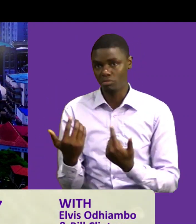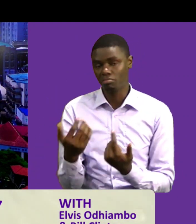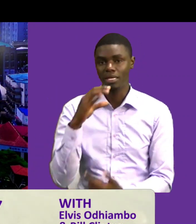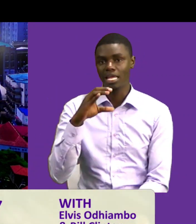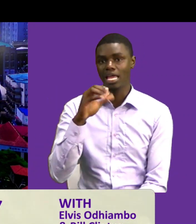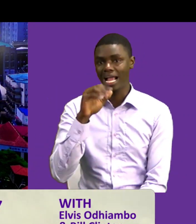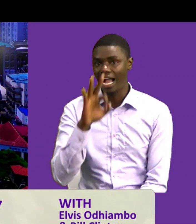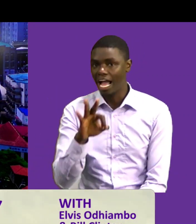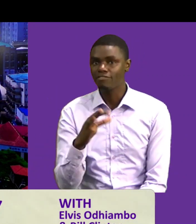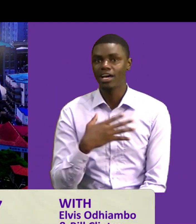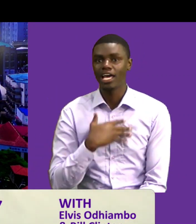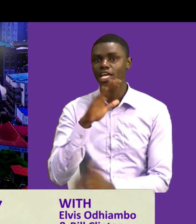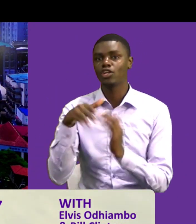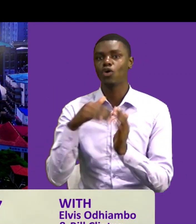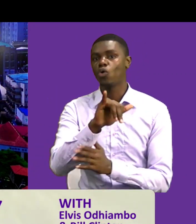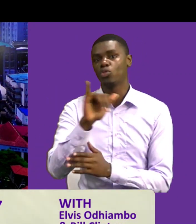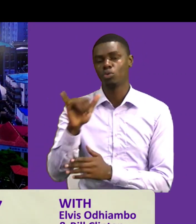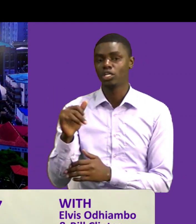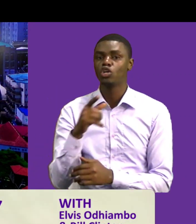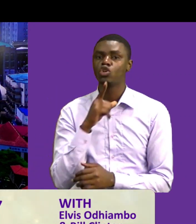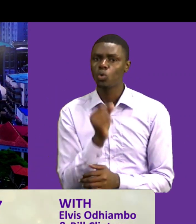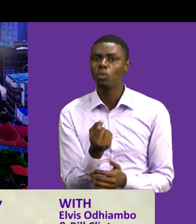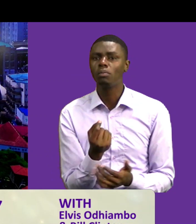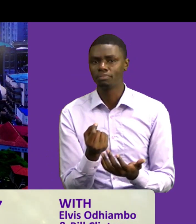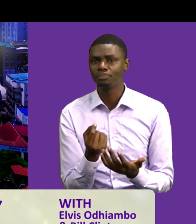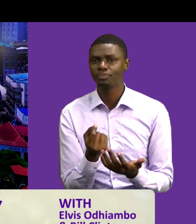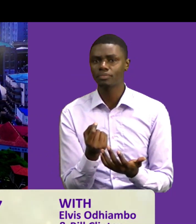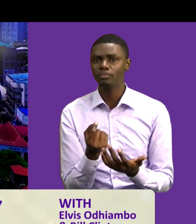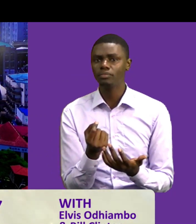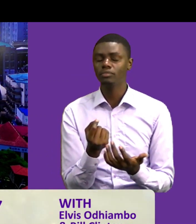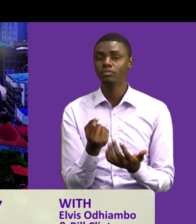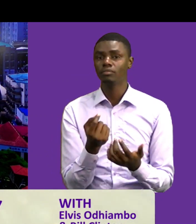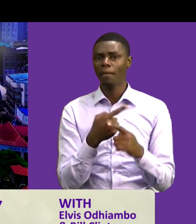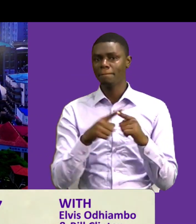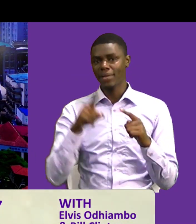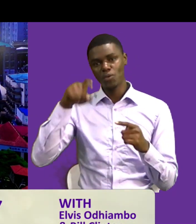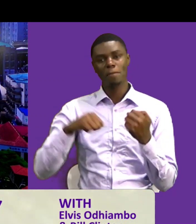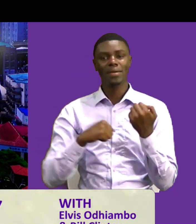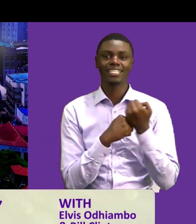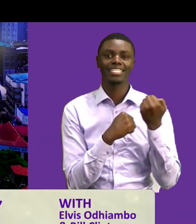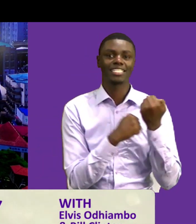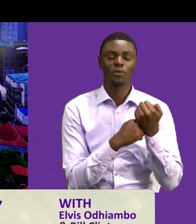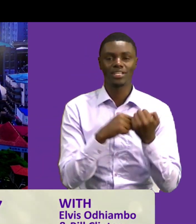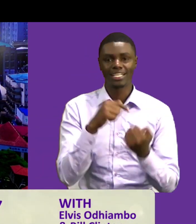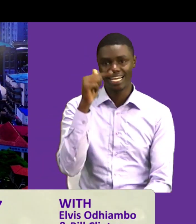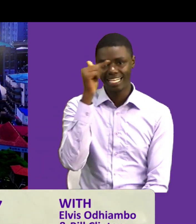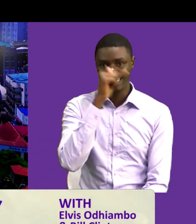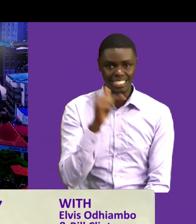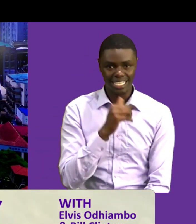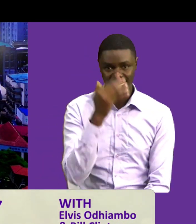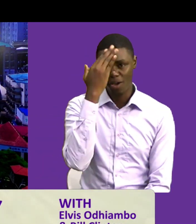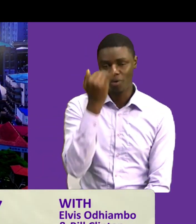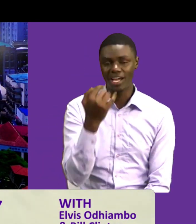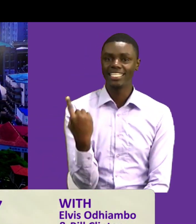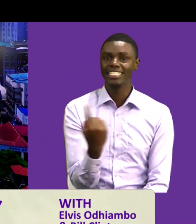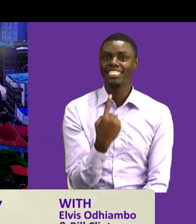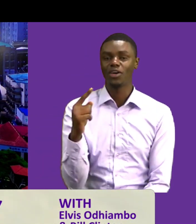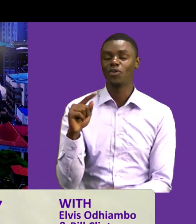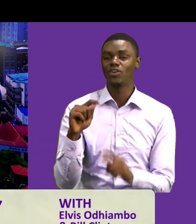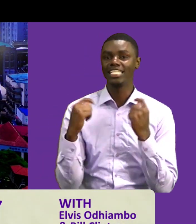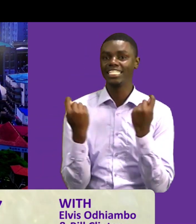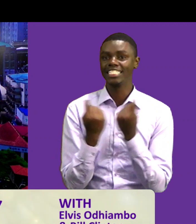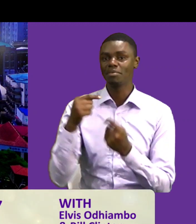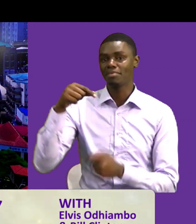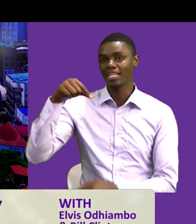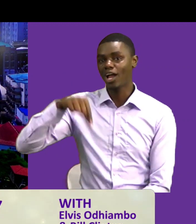CAF and all those. So. But we must support Tanzania because it is the only team that qualified